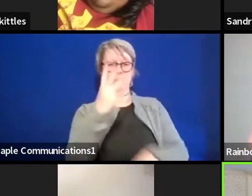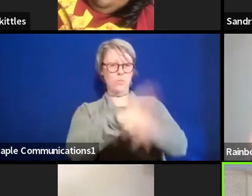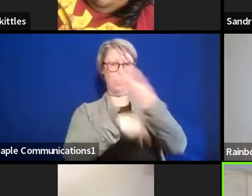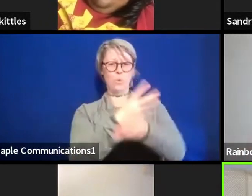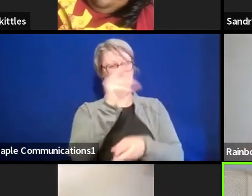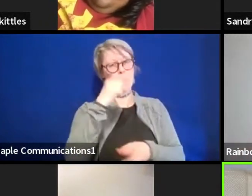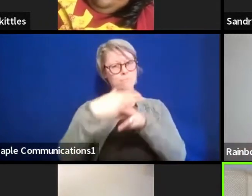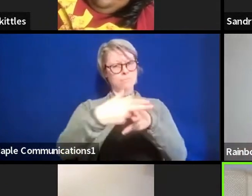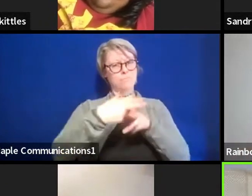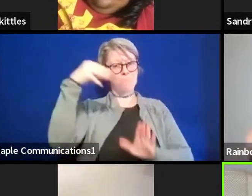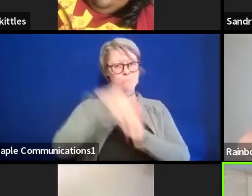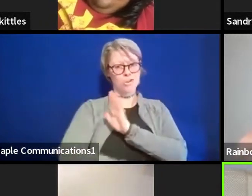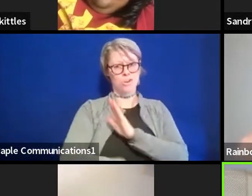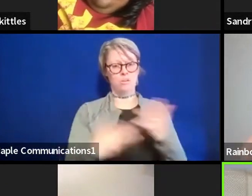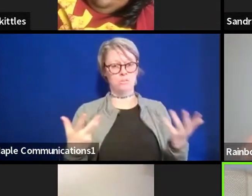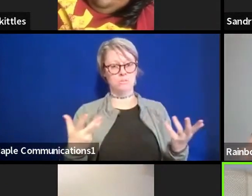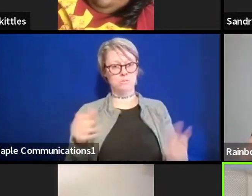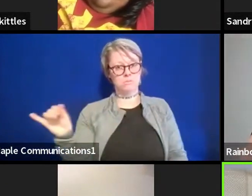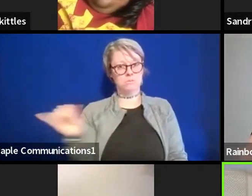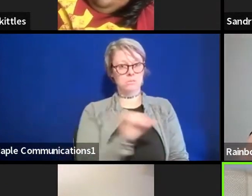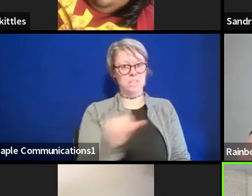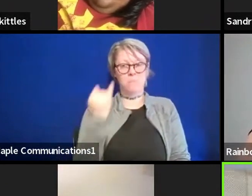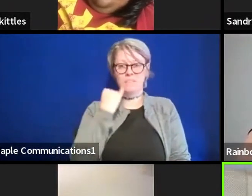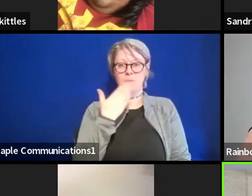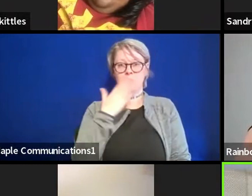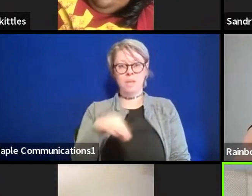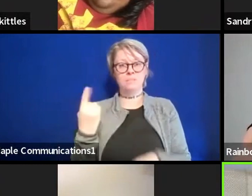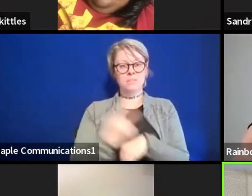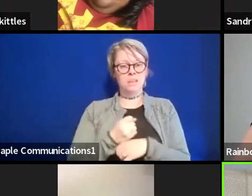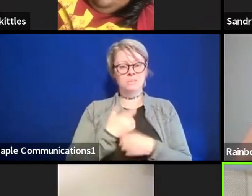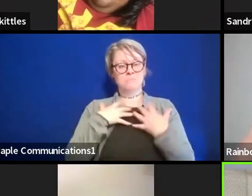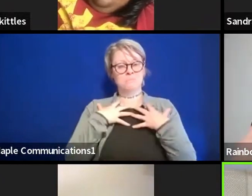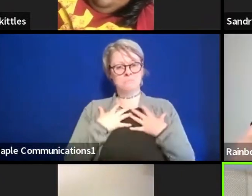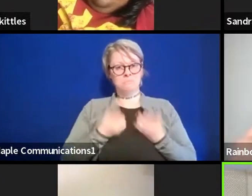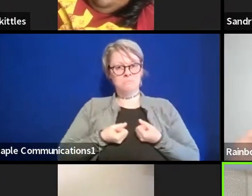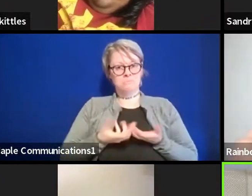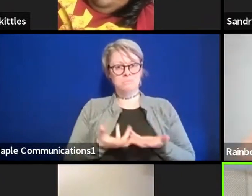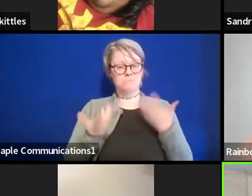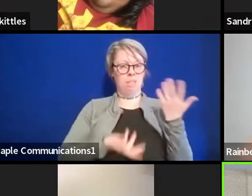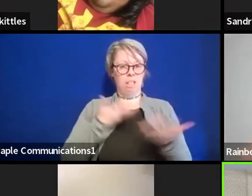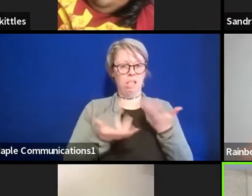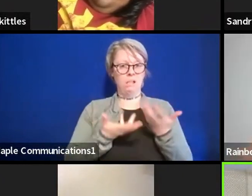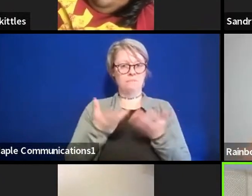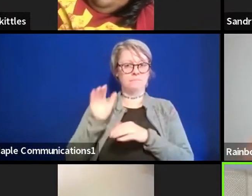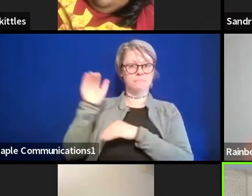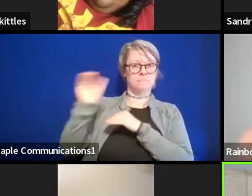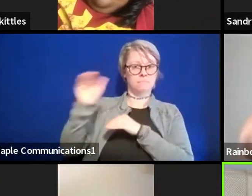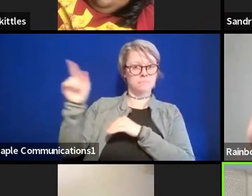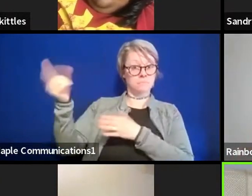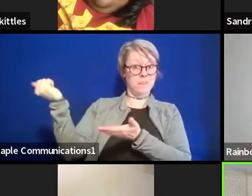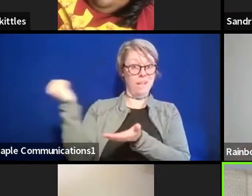murder and the actions, the damage it caused. So doctors should be held in the government the